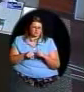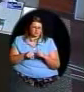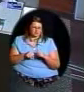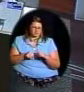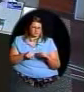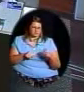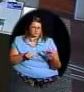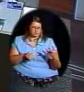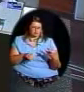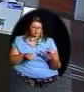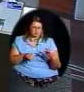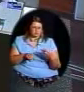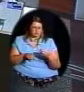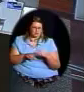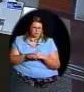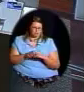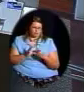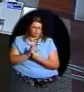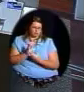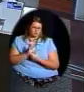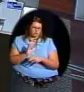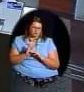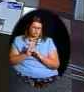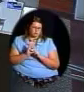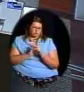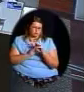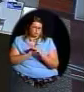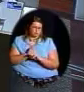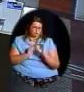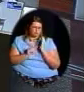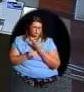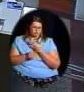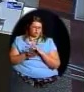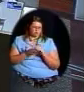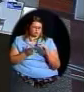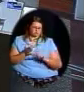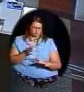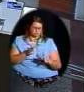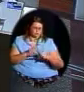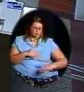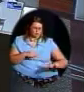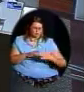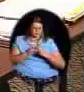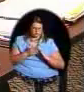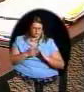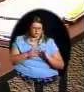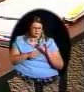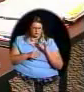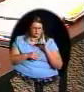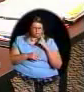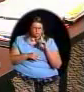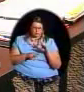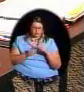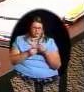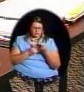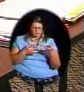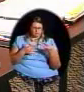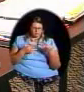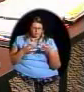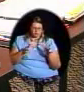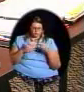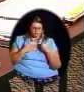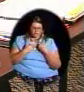of the cost of the program for our students citywide? From the information that we have